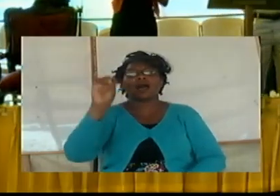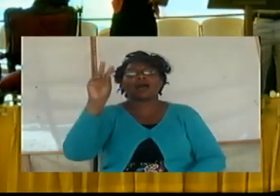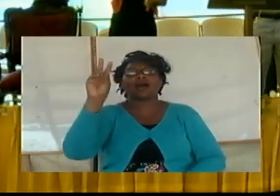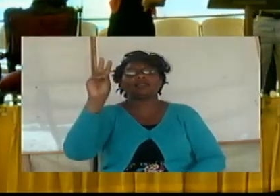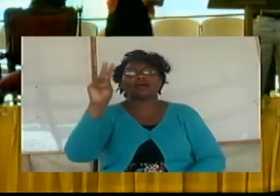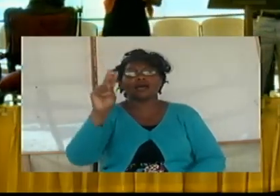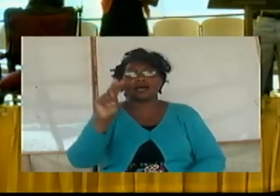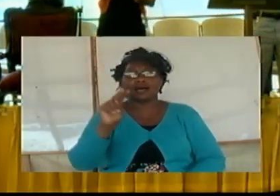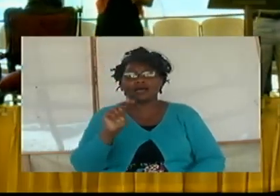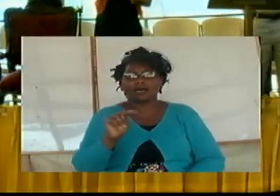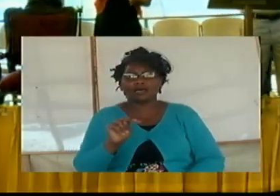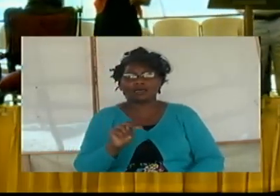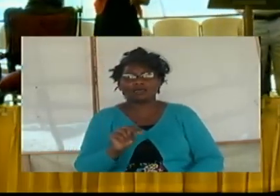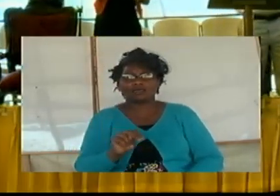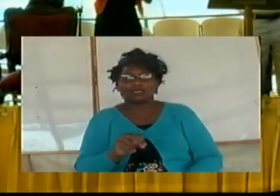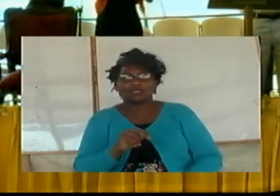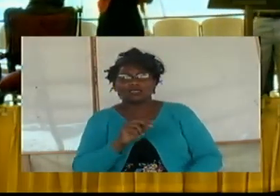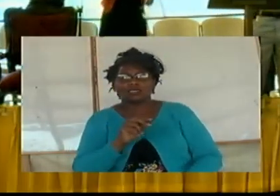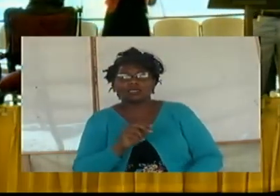Hosanna